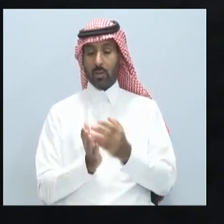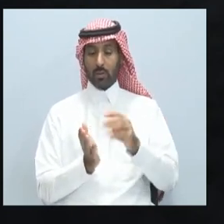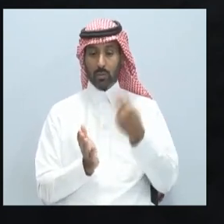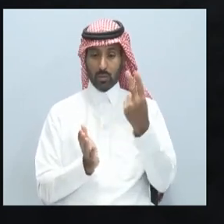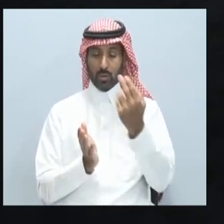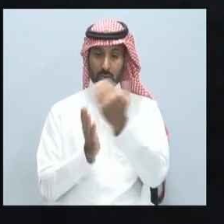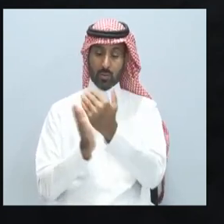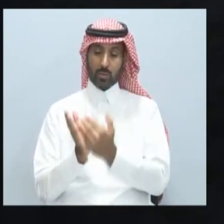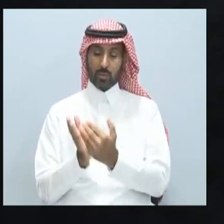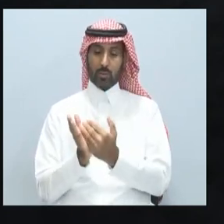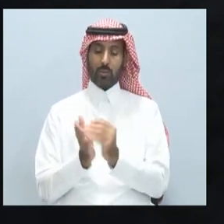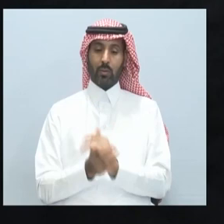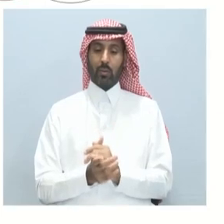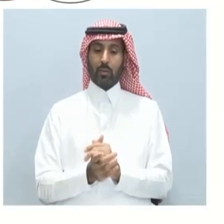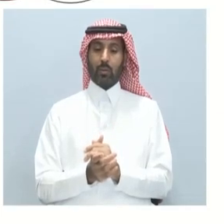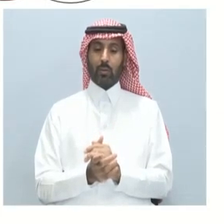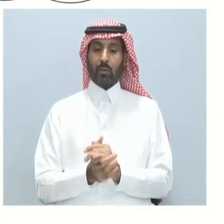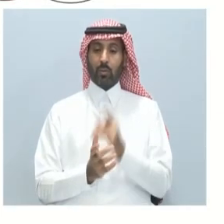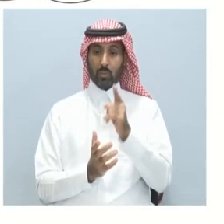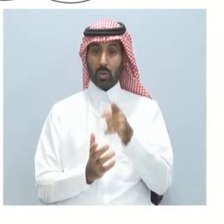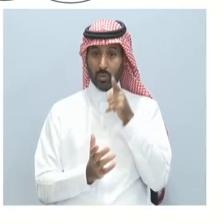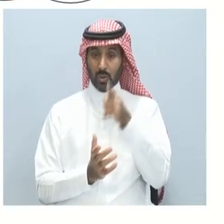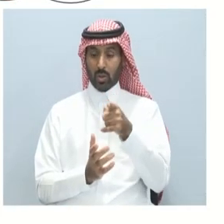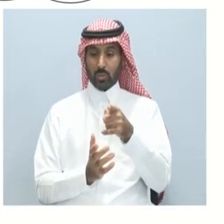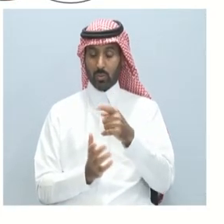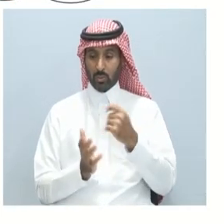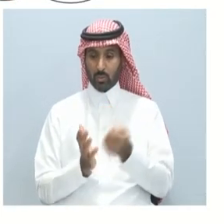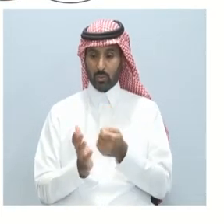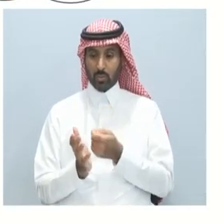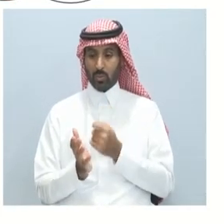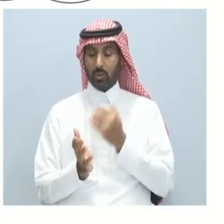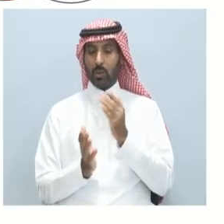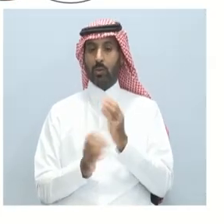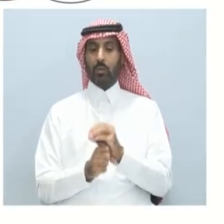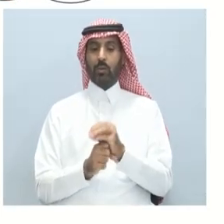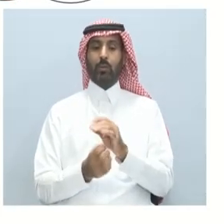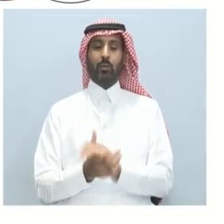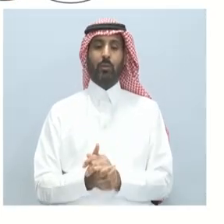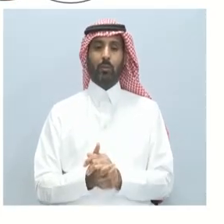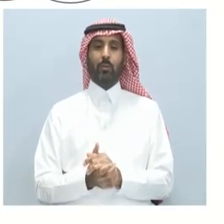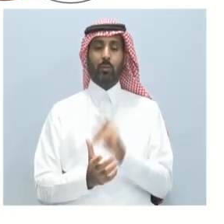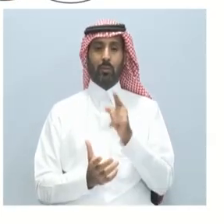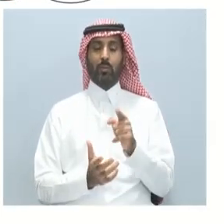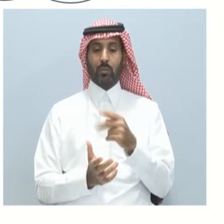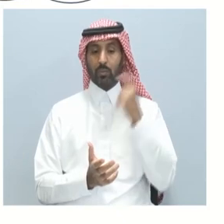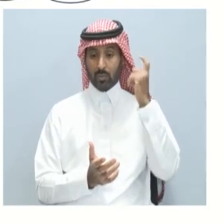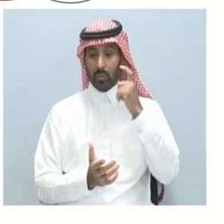part, which is actually what you are going to do, because we have a writing lesson. So you are